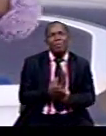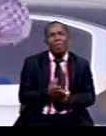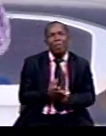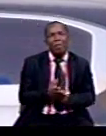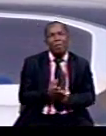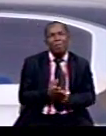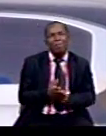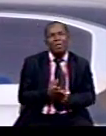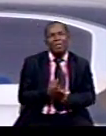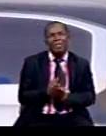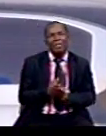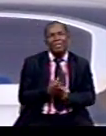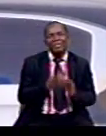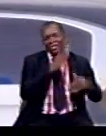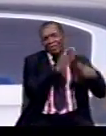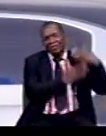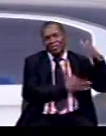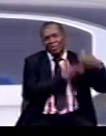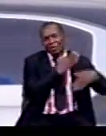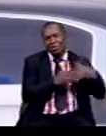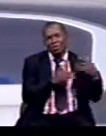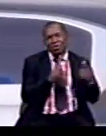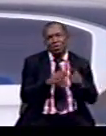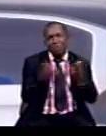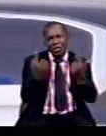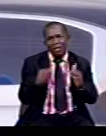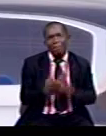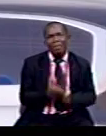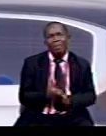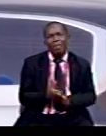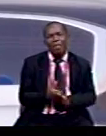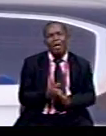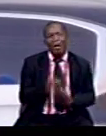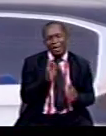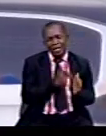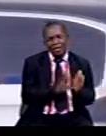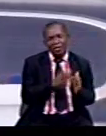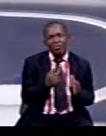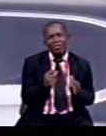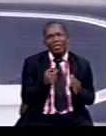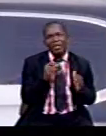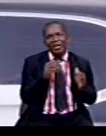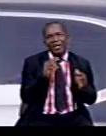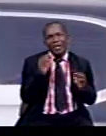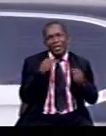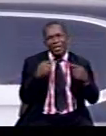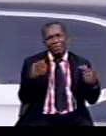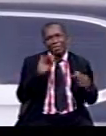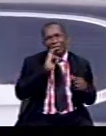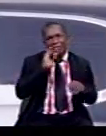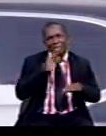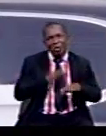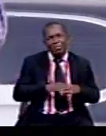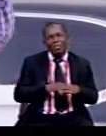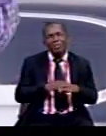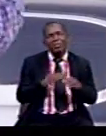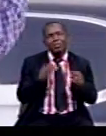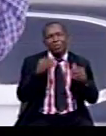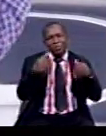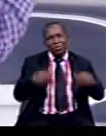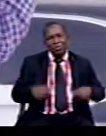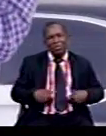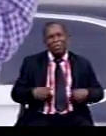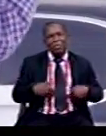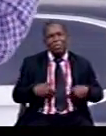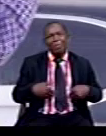enemy is on the youth, because if the foundations are destroyed, if the youth is corrupted, if the youth is distracted from the